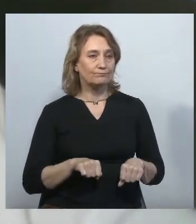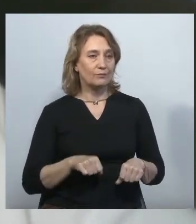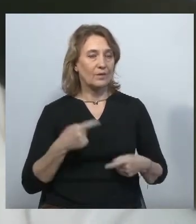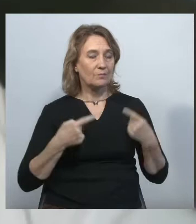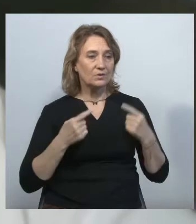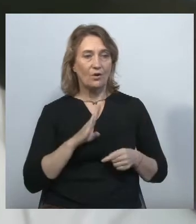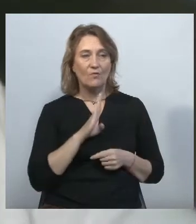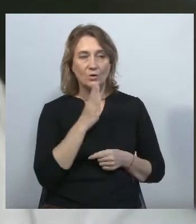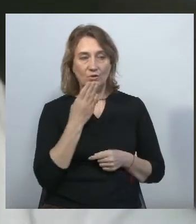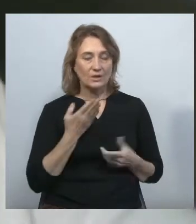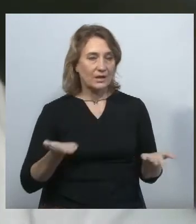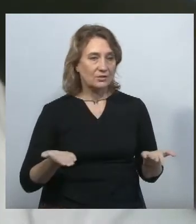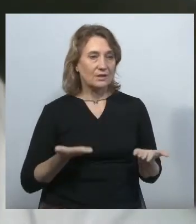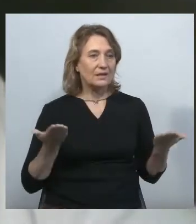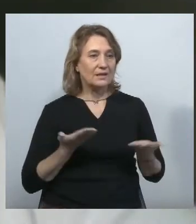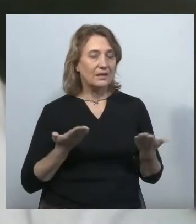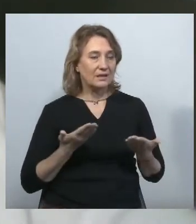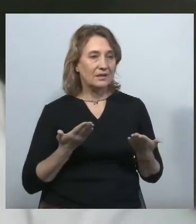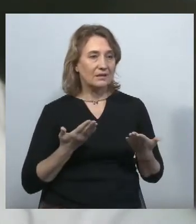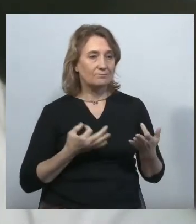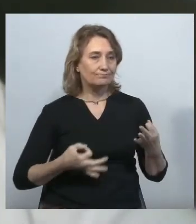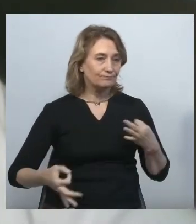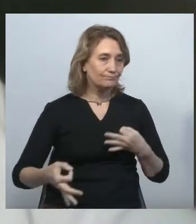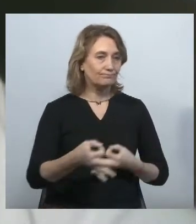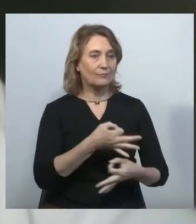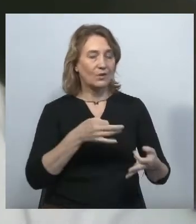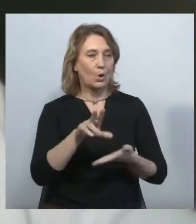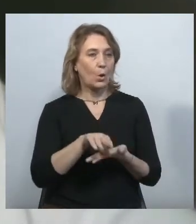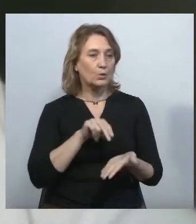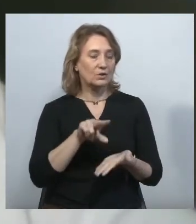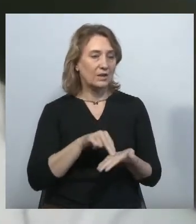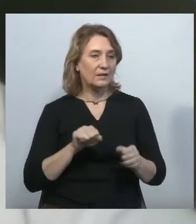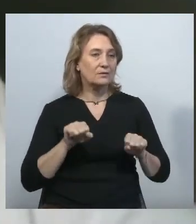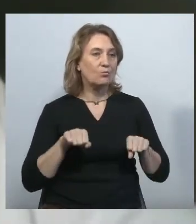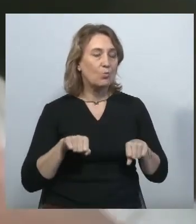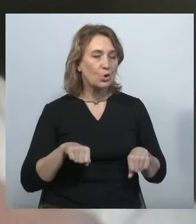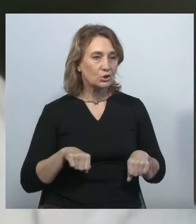in relation to the question what may spike, what may cause